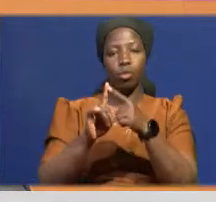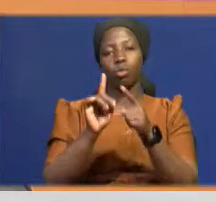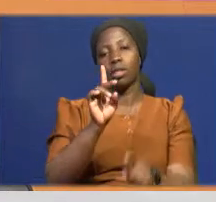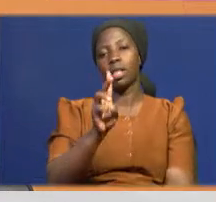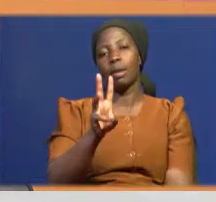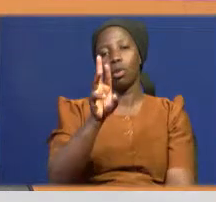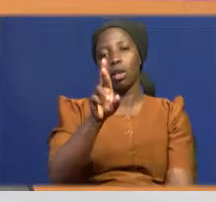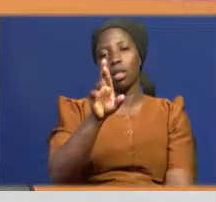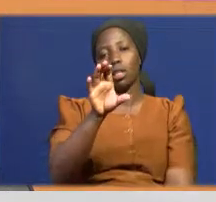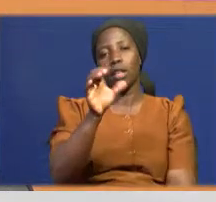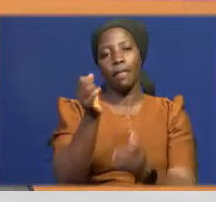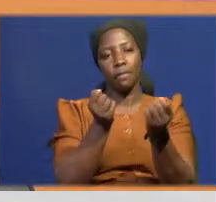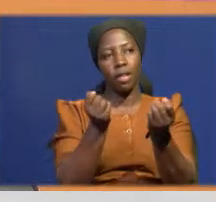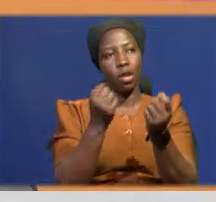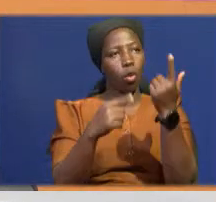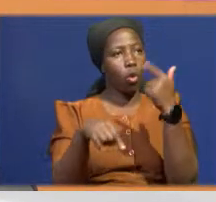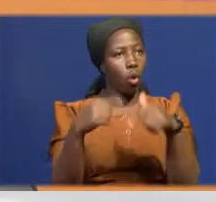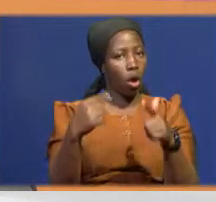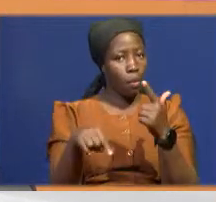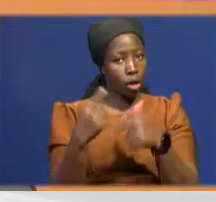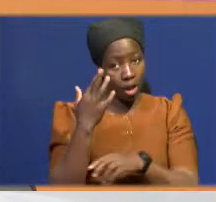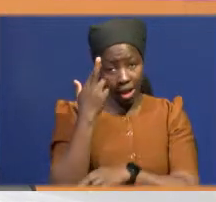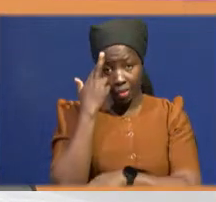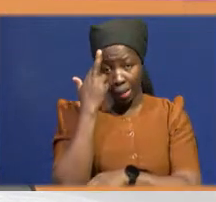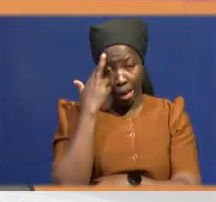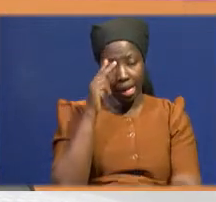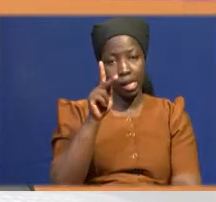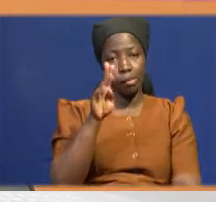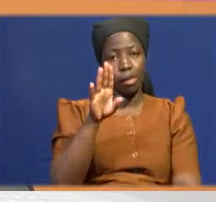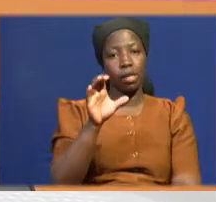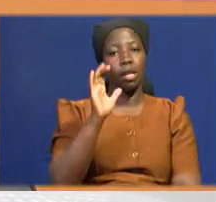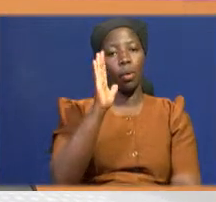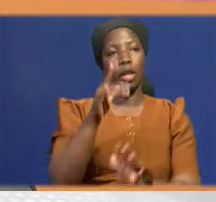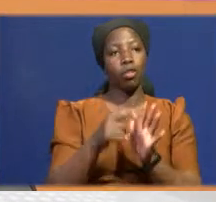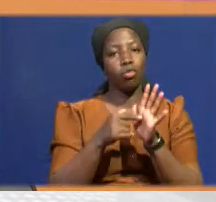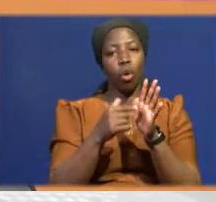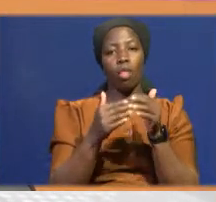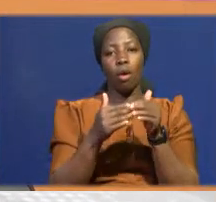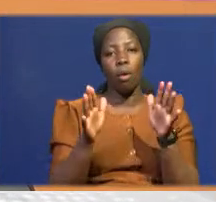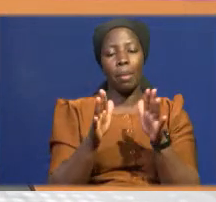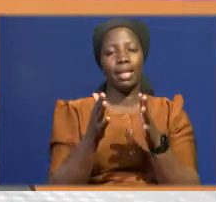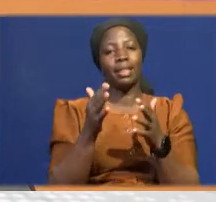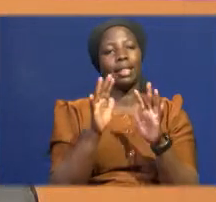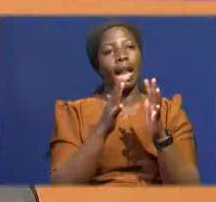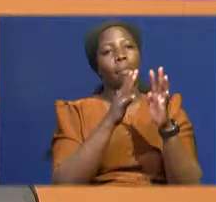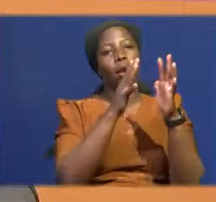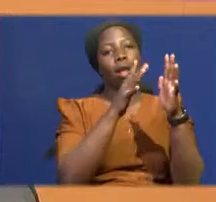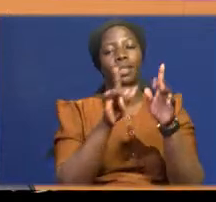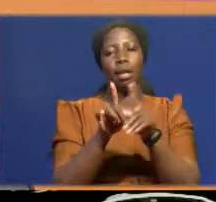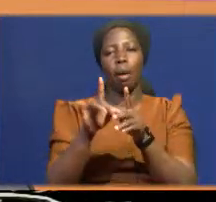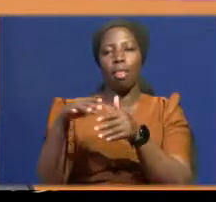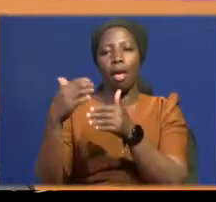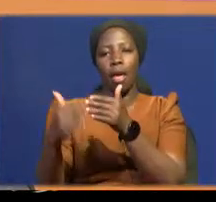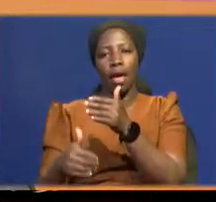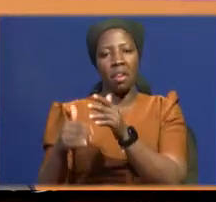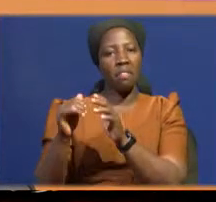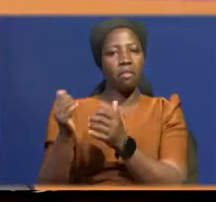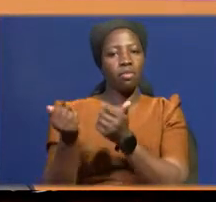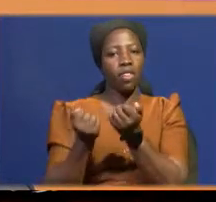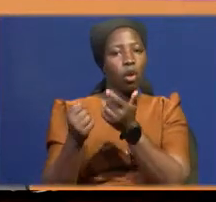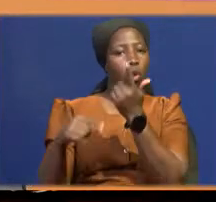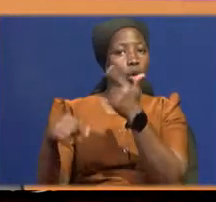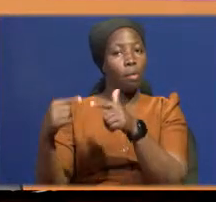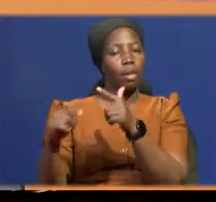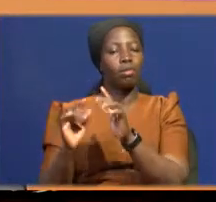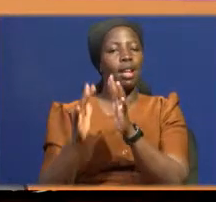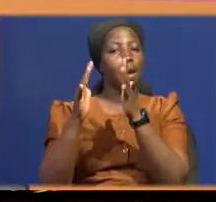Safari Rally. And remember that KBC will be broadcasting the opening ceremony, the ceremonial podium at the end of the rally, 5 live TV stages and lots of